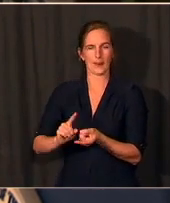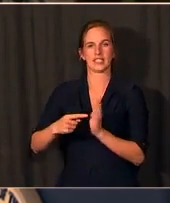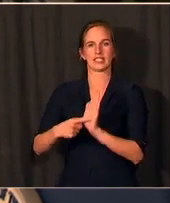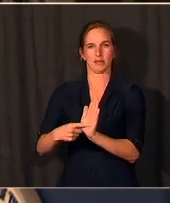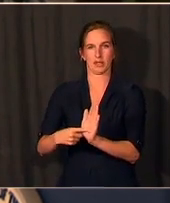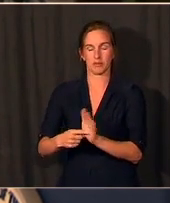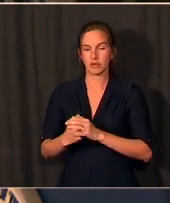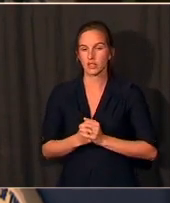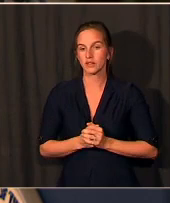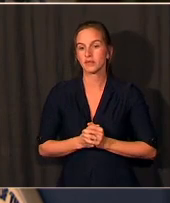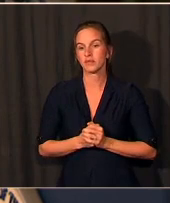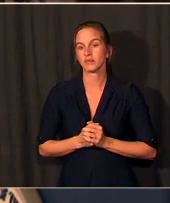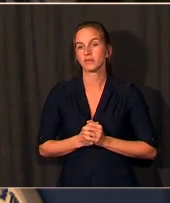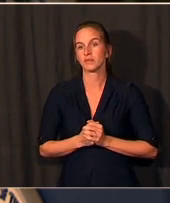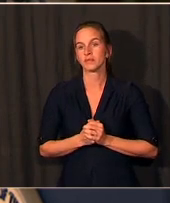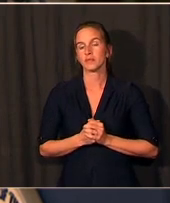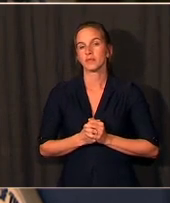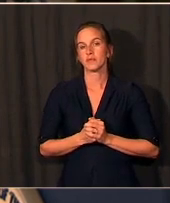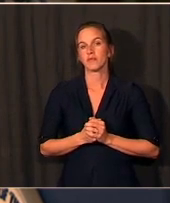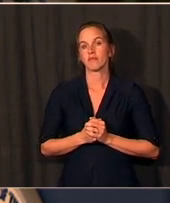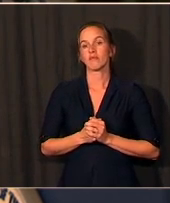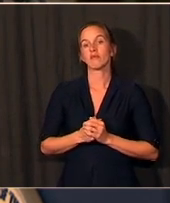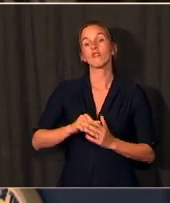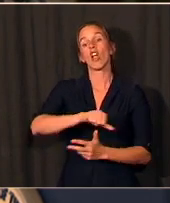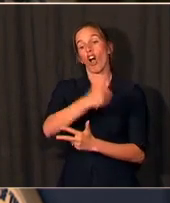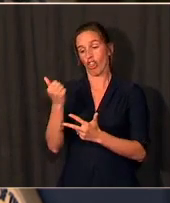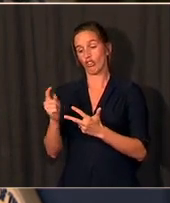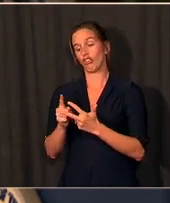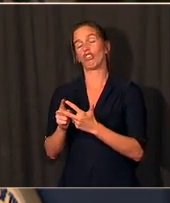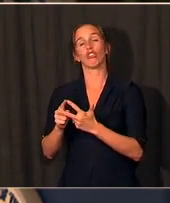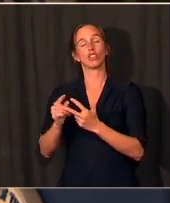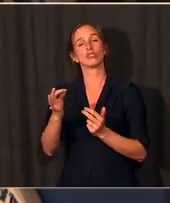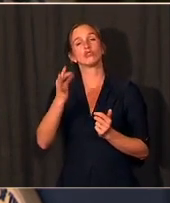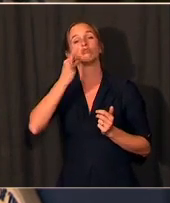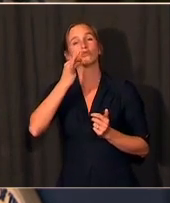authorization, which is currently under review and is potentially